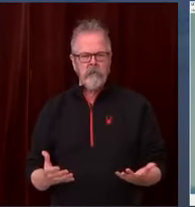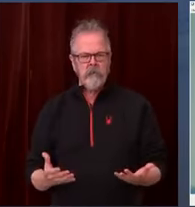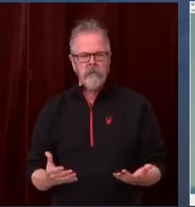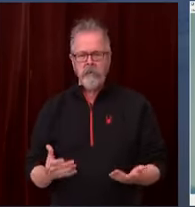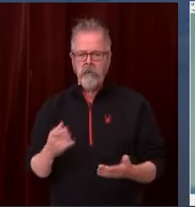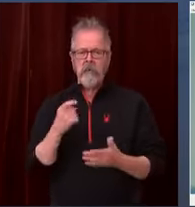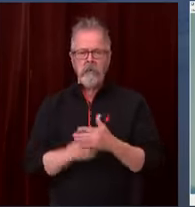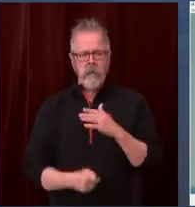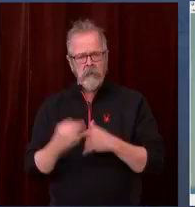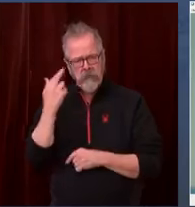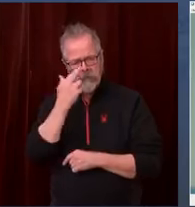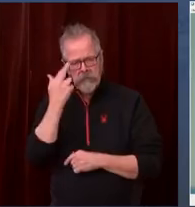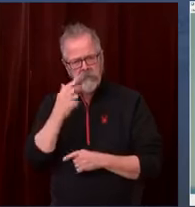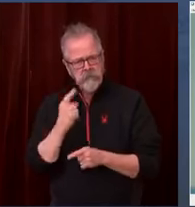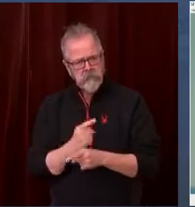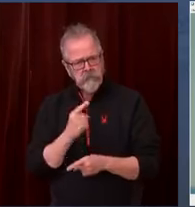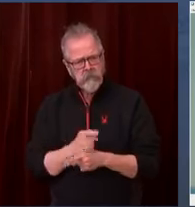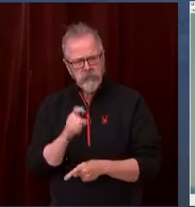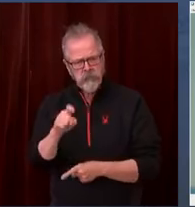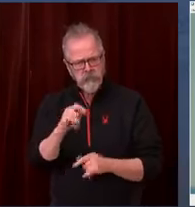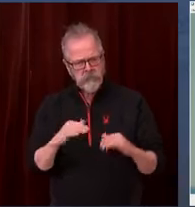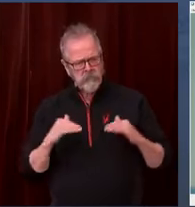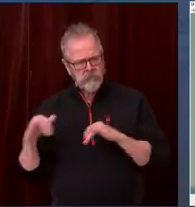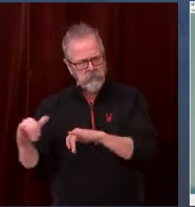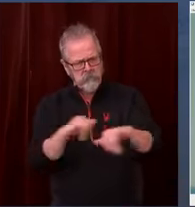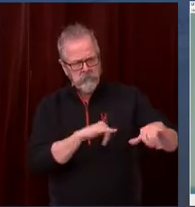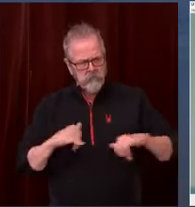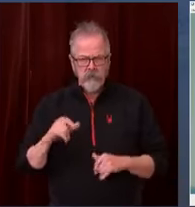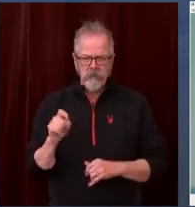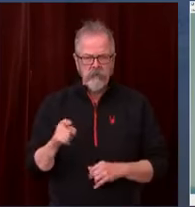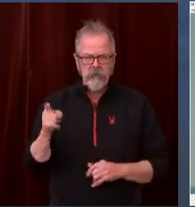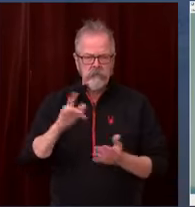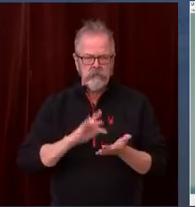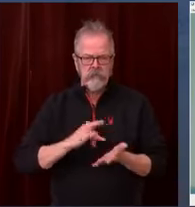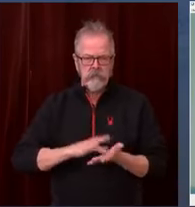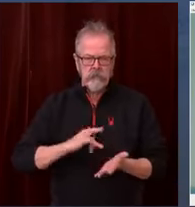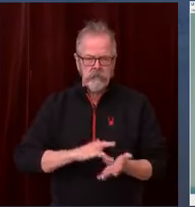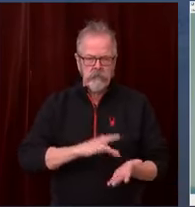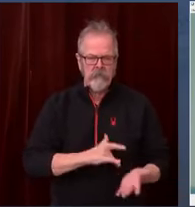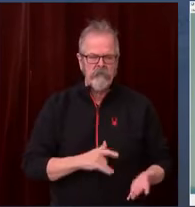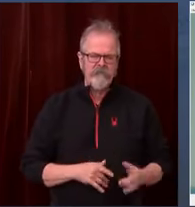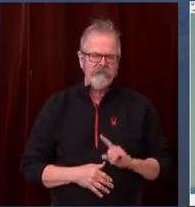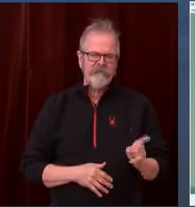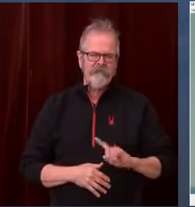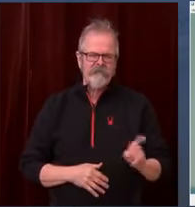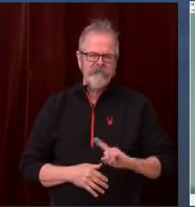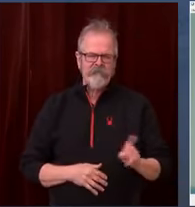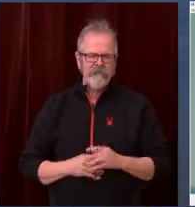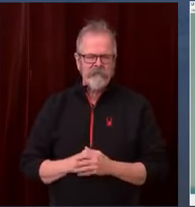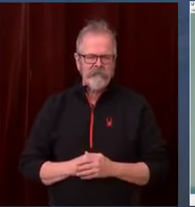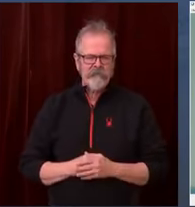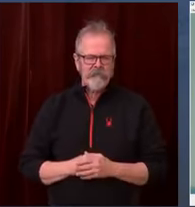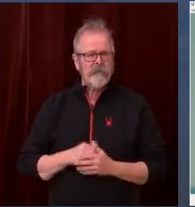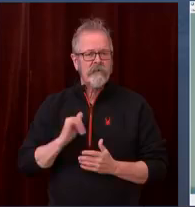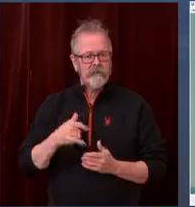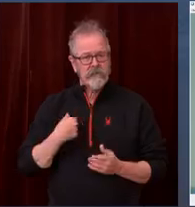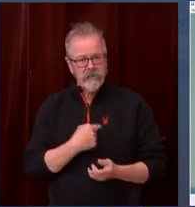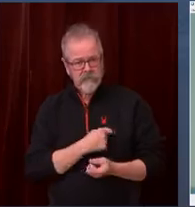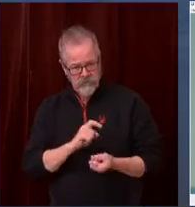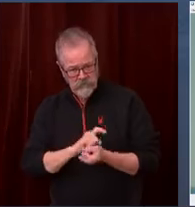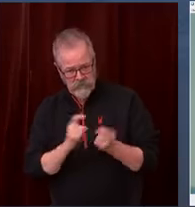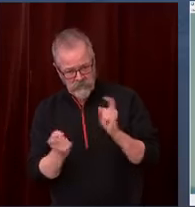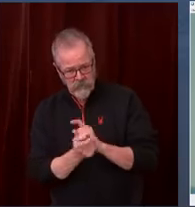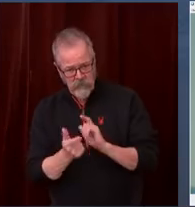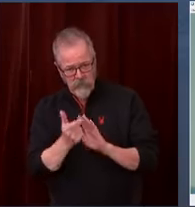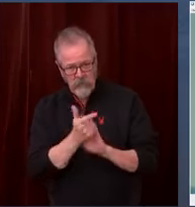the state of Washington. It is long, long overdue. Reminds me that in the 1960s, there